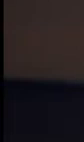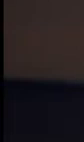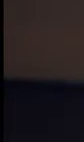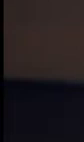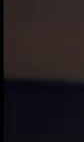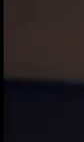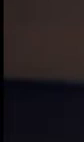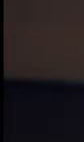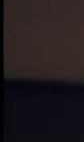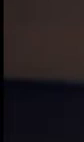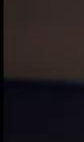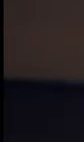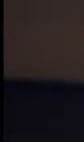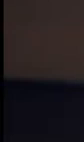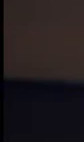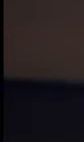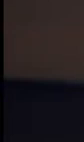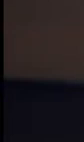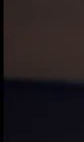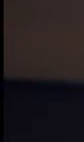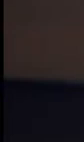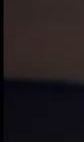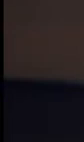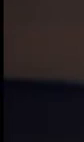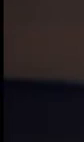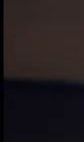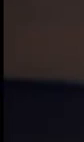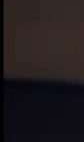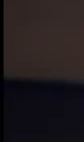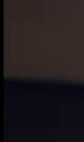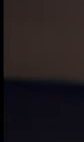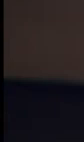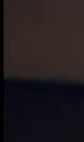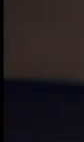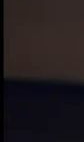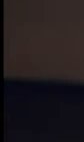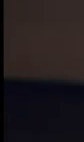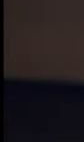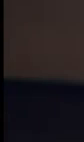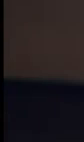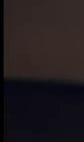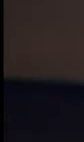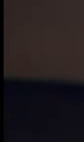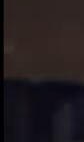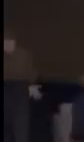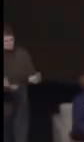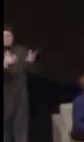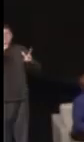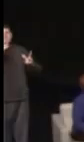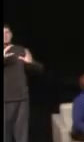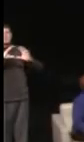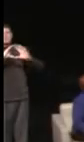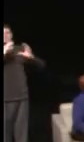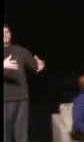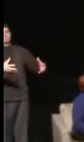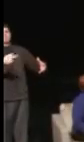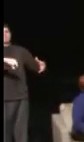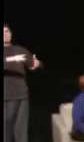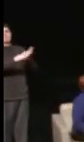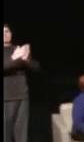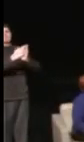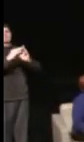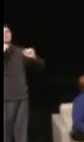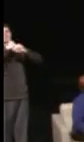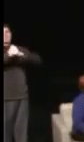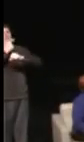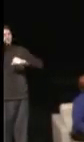to inspire a generation of people to become champions for human rights. Slide reads, sometimes it falls upon a generation to be